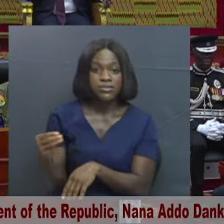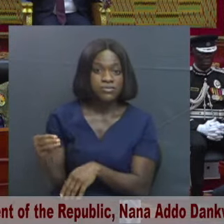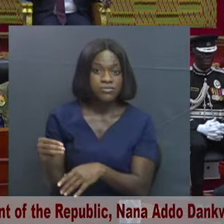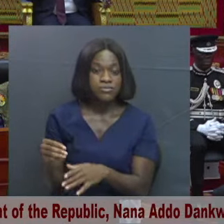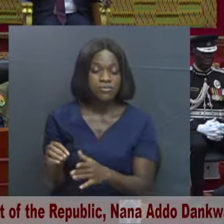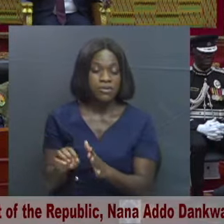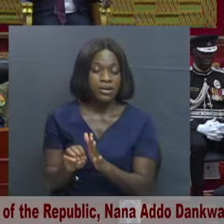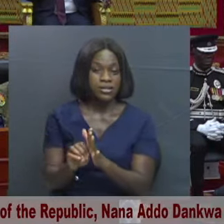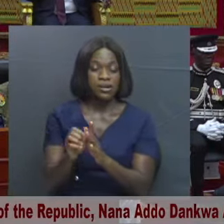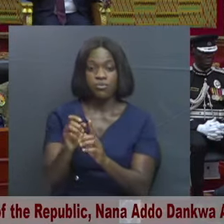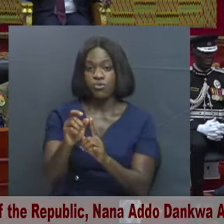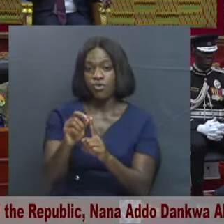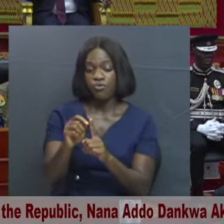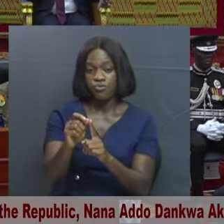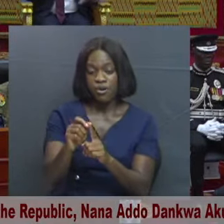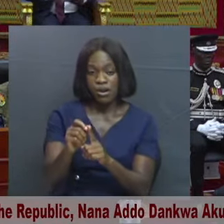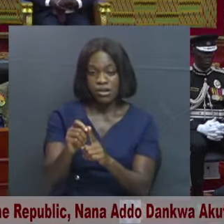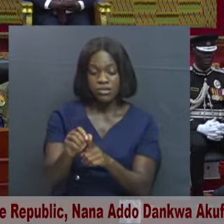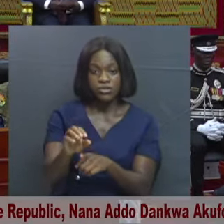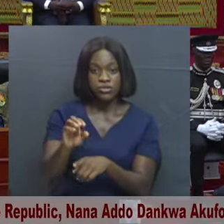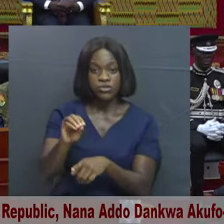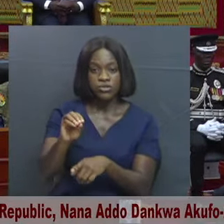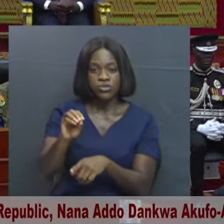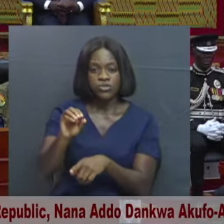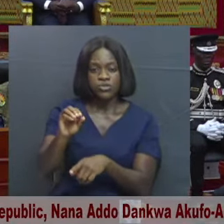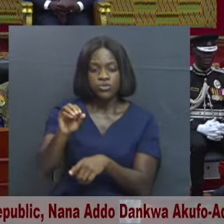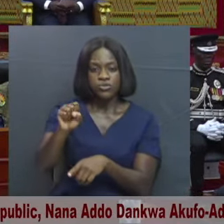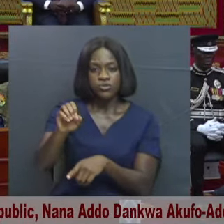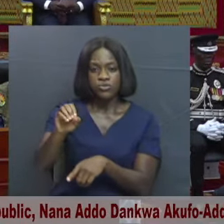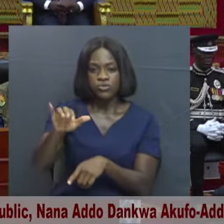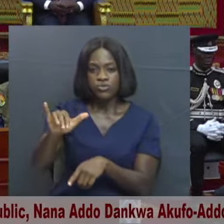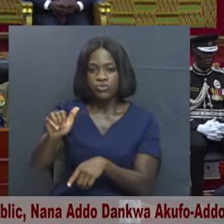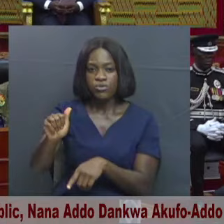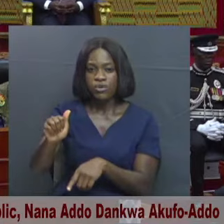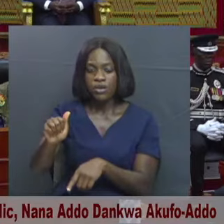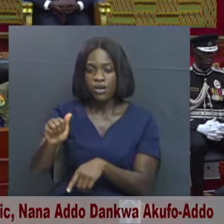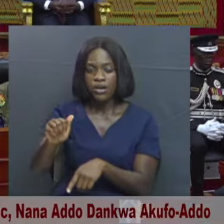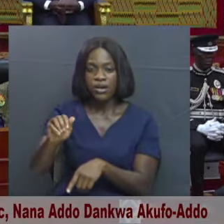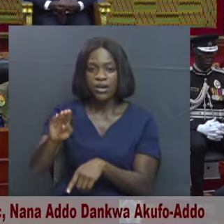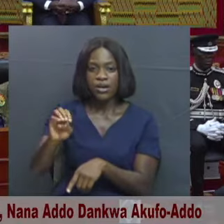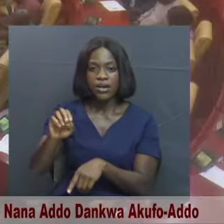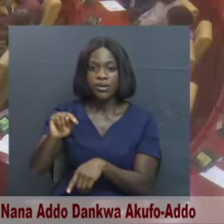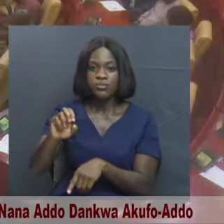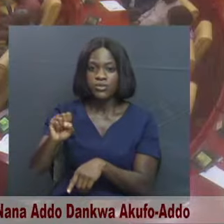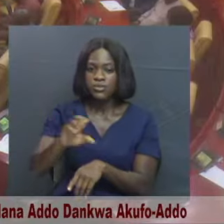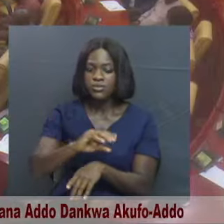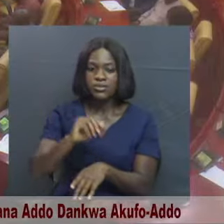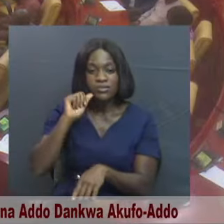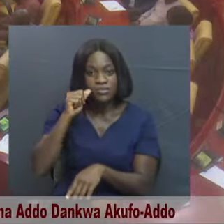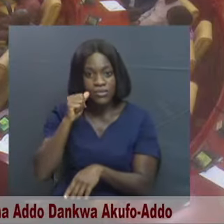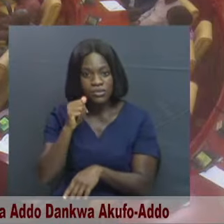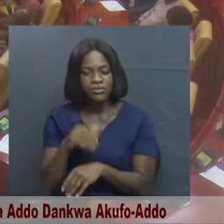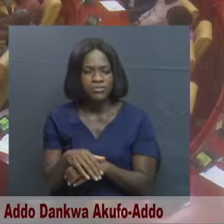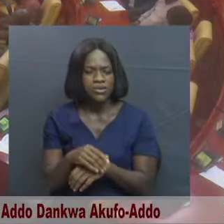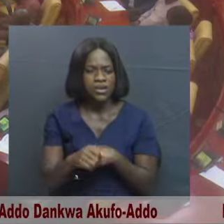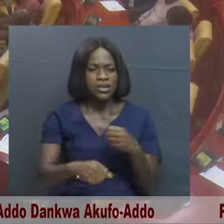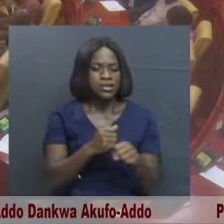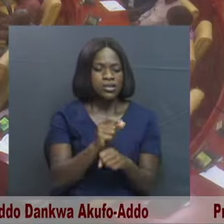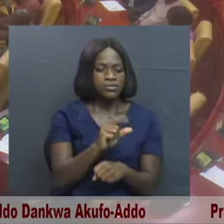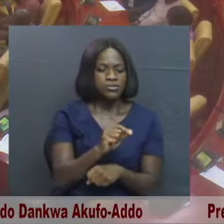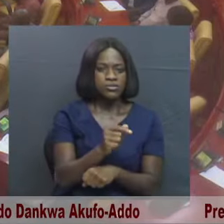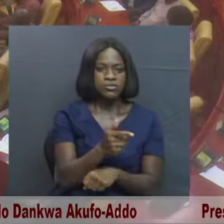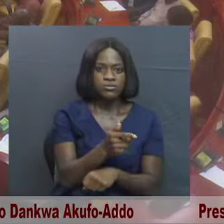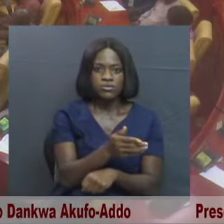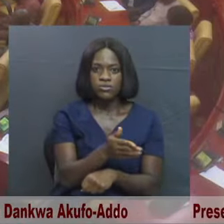soybean Maze and tomato indeed between 2021 and 2023 rice